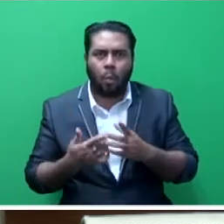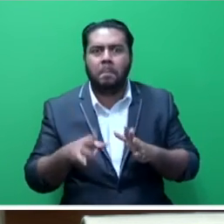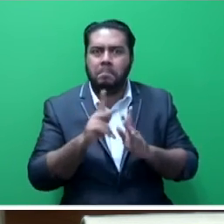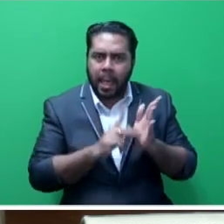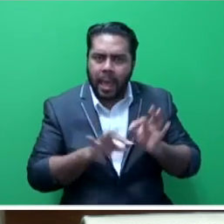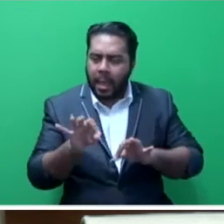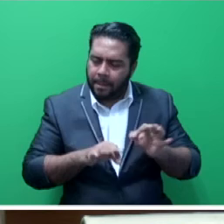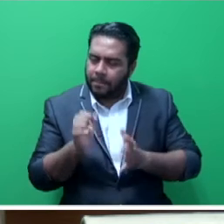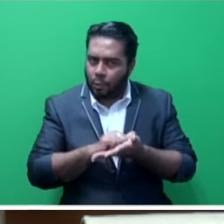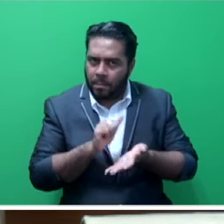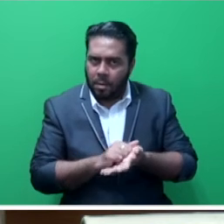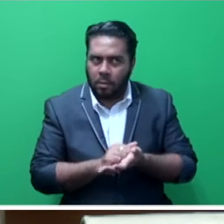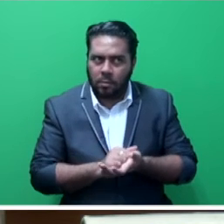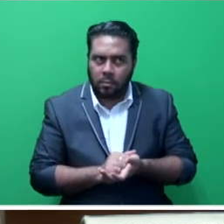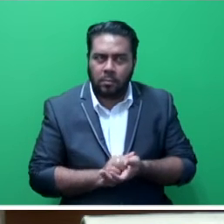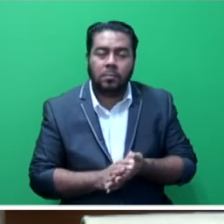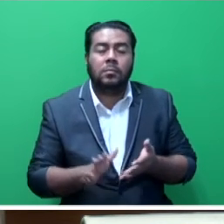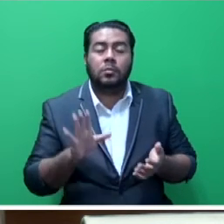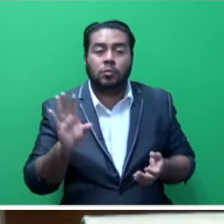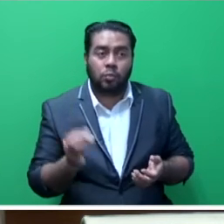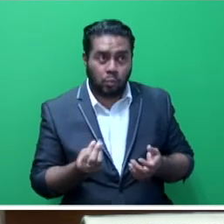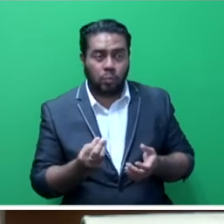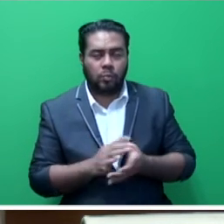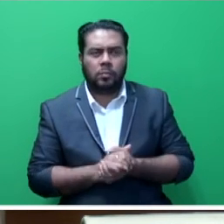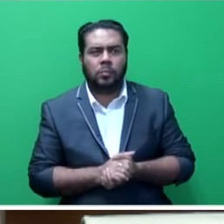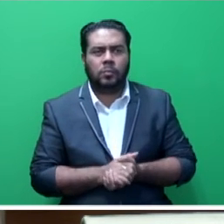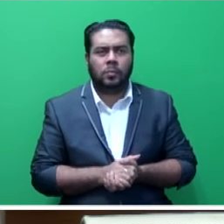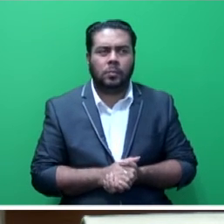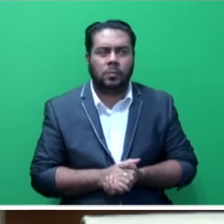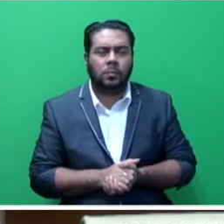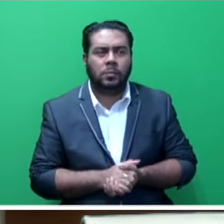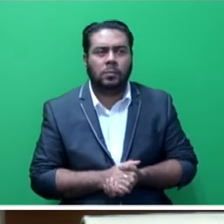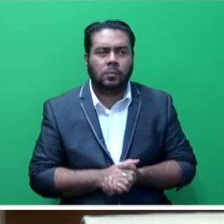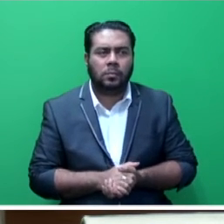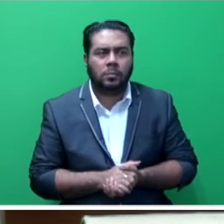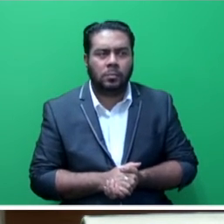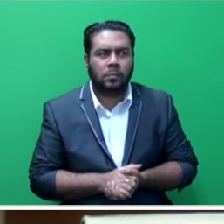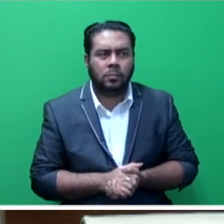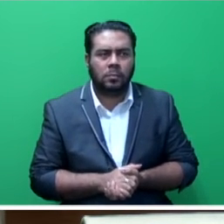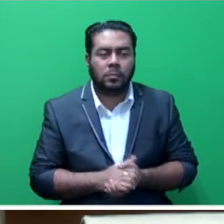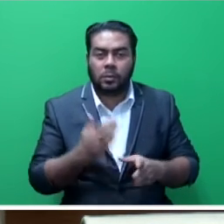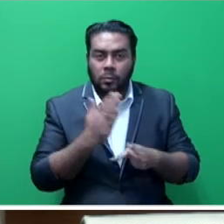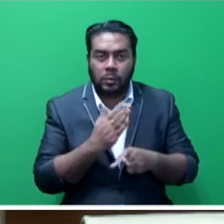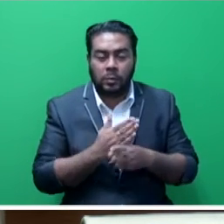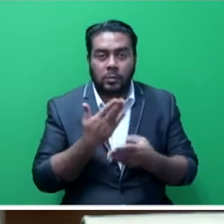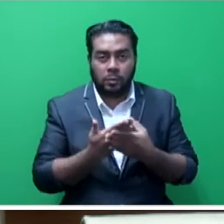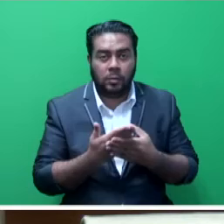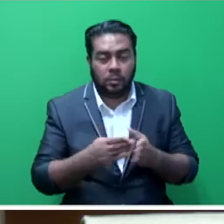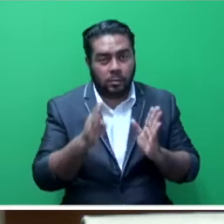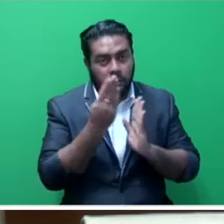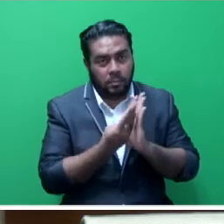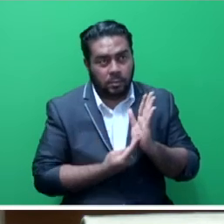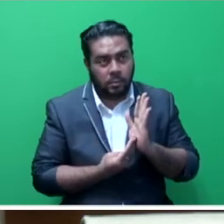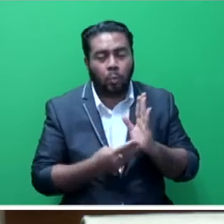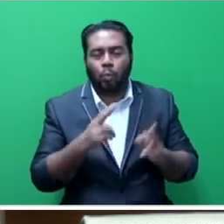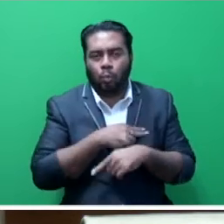up all the A's. So as the Minister of Economy is working on the budget and talking to donors, we need the